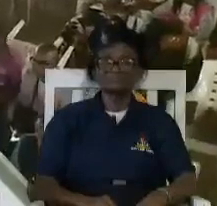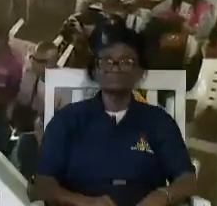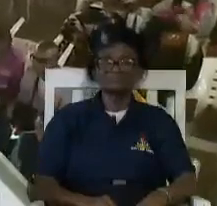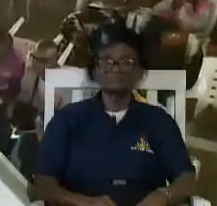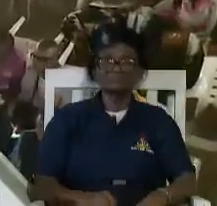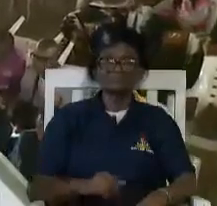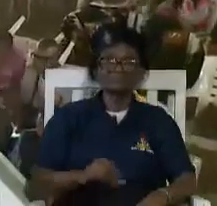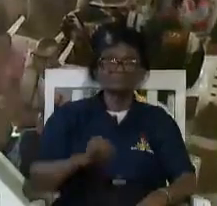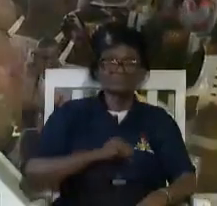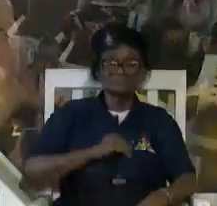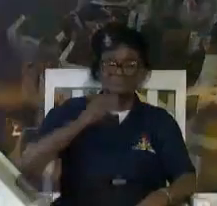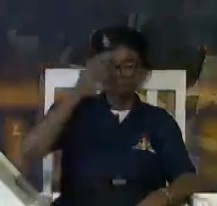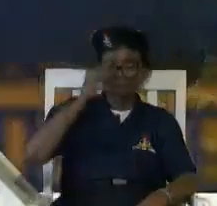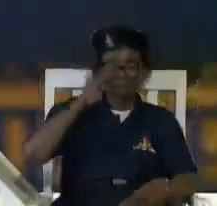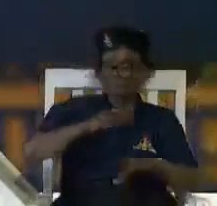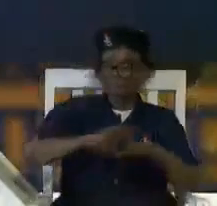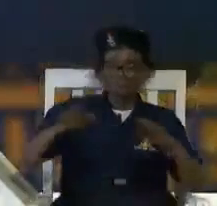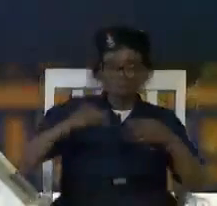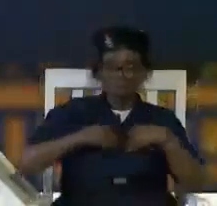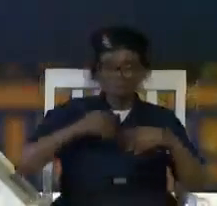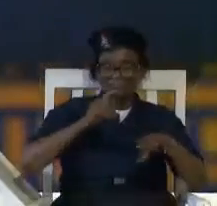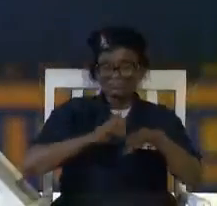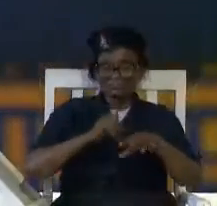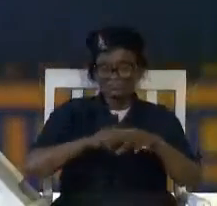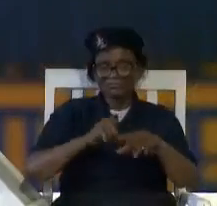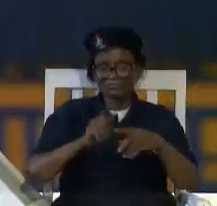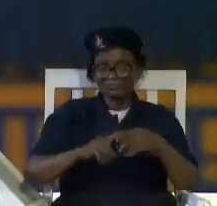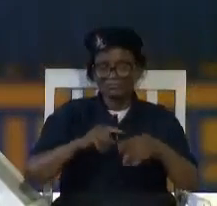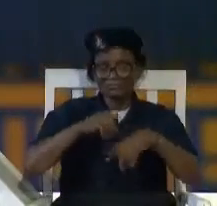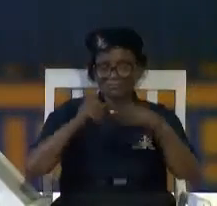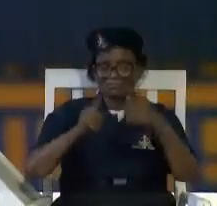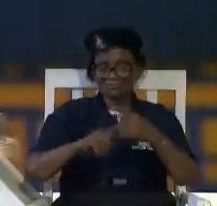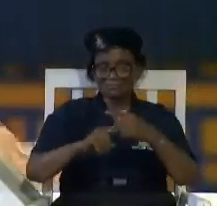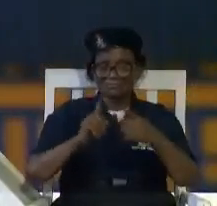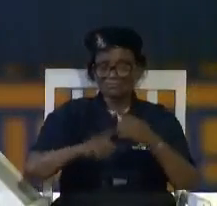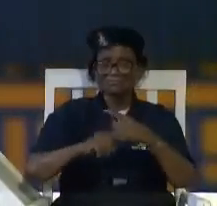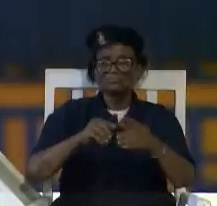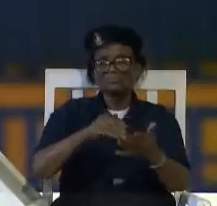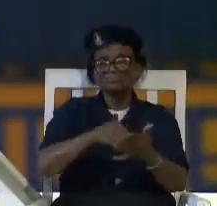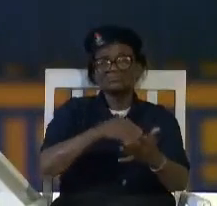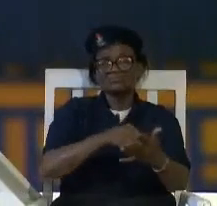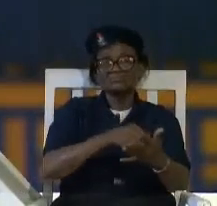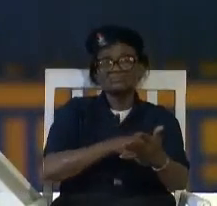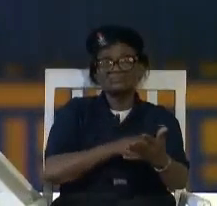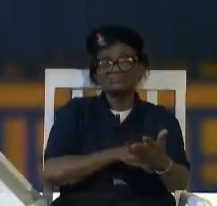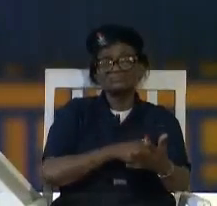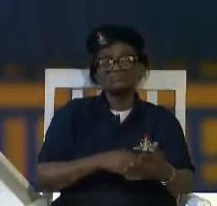I don't have the time to go to details on clapping.